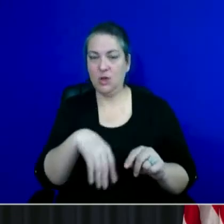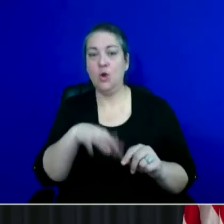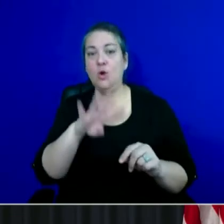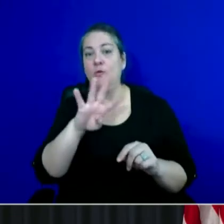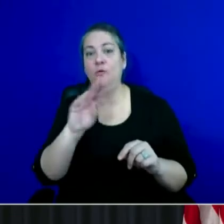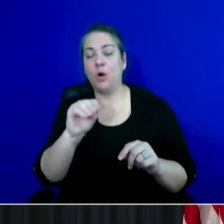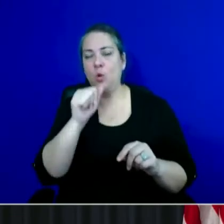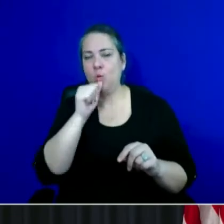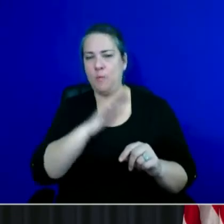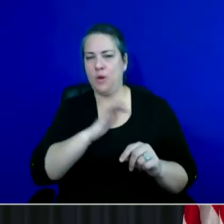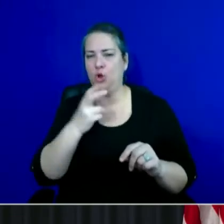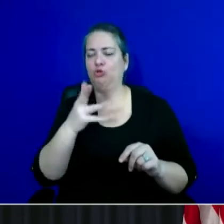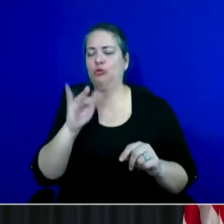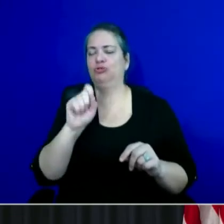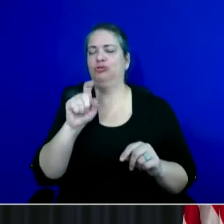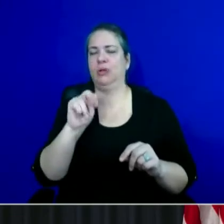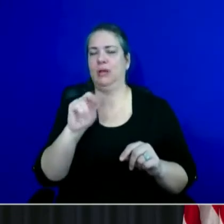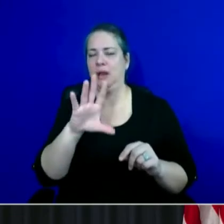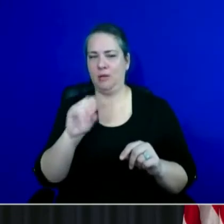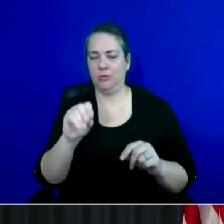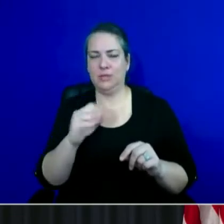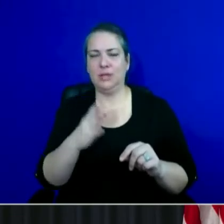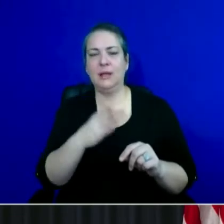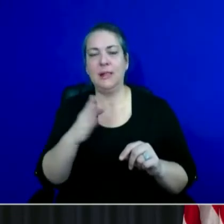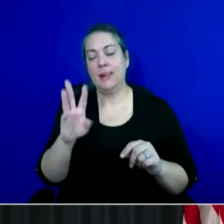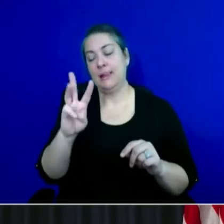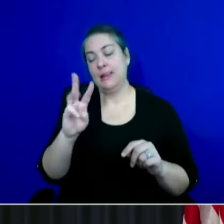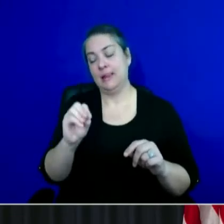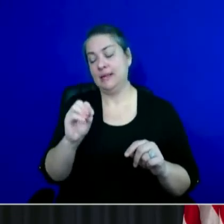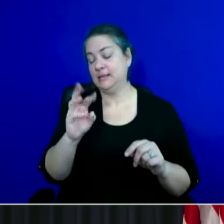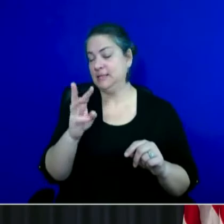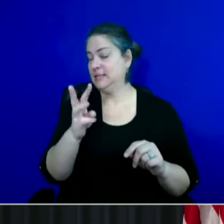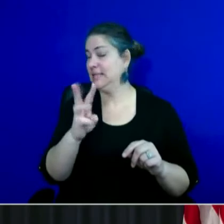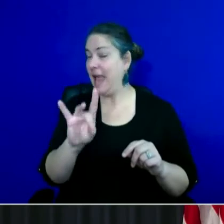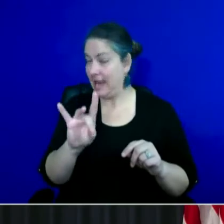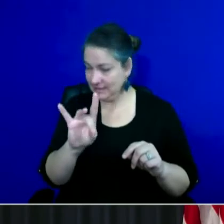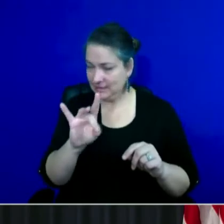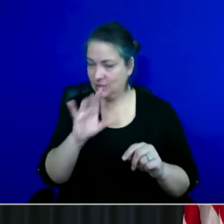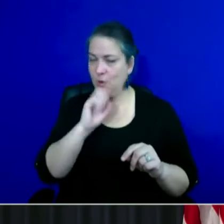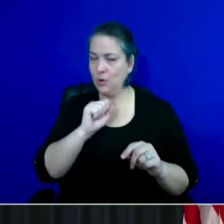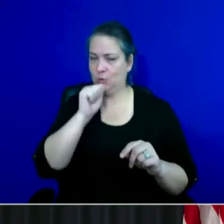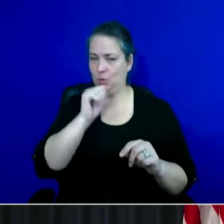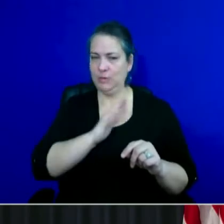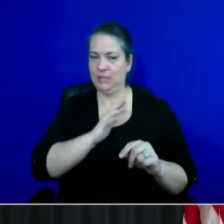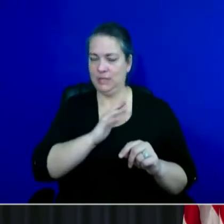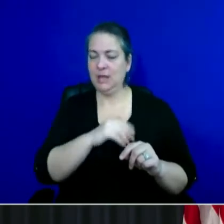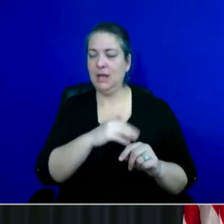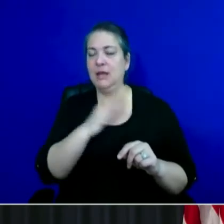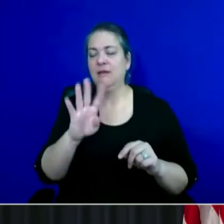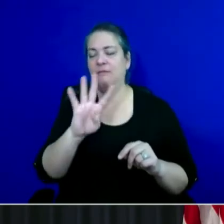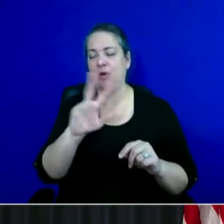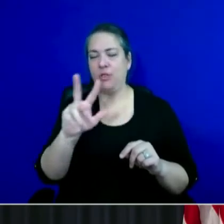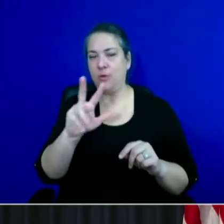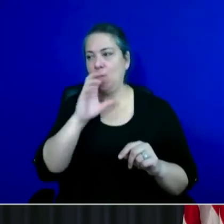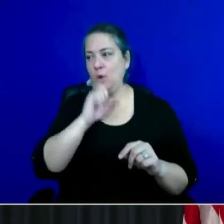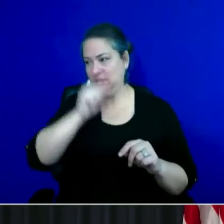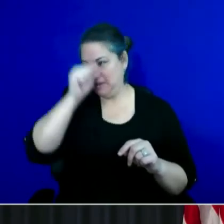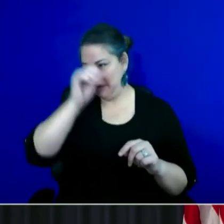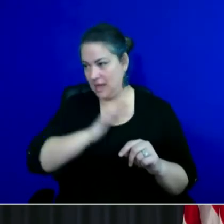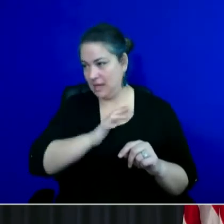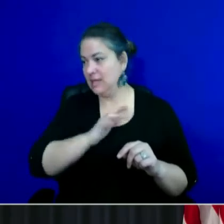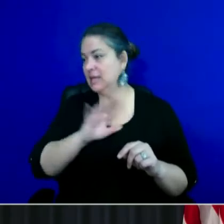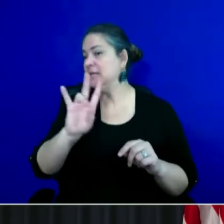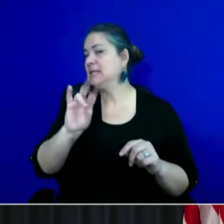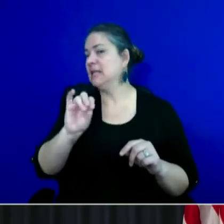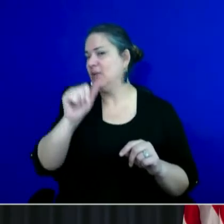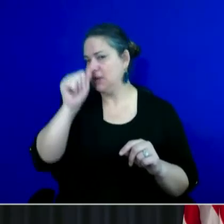Christian County, a 68-year-old woman and a 43-year-old man and a 70-year-old man, all from